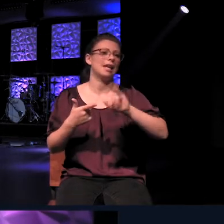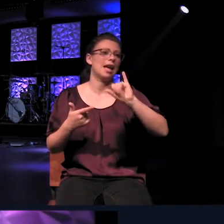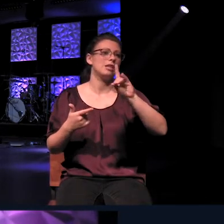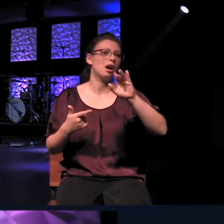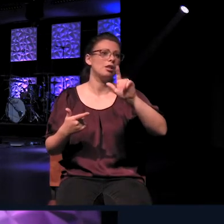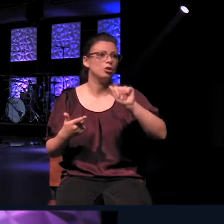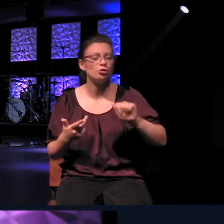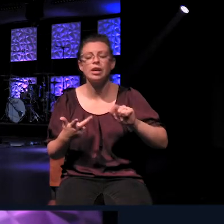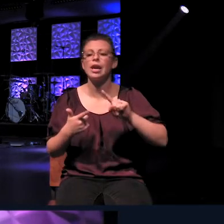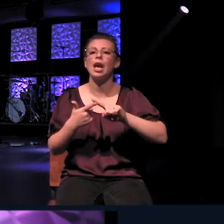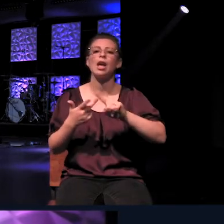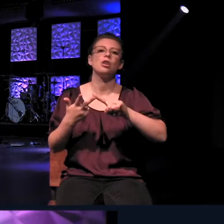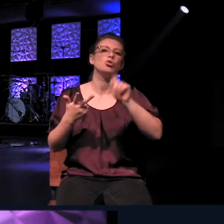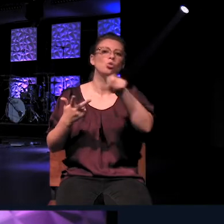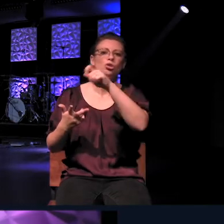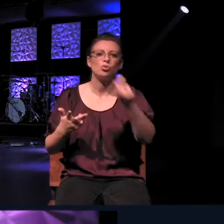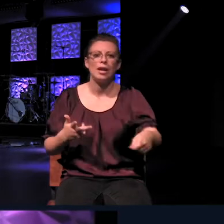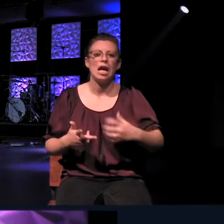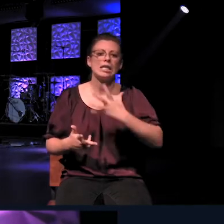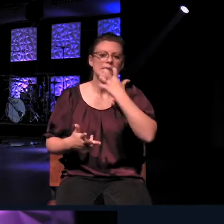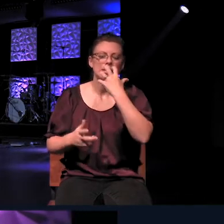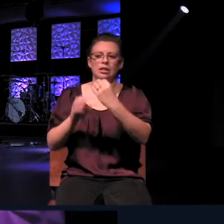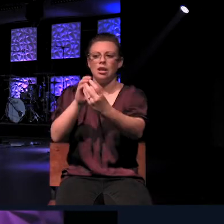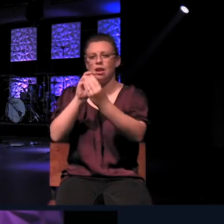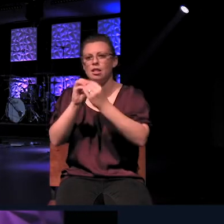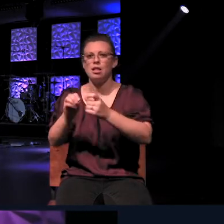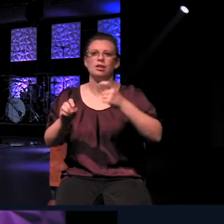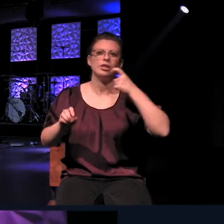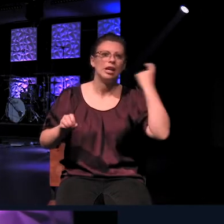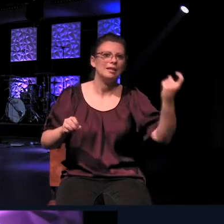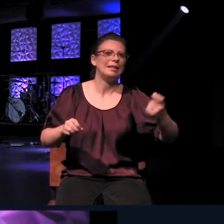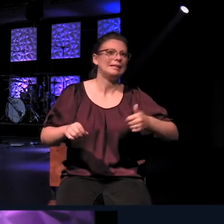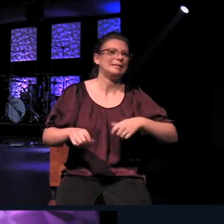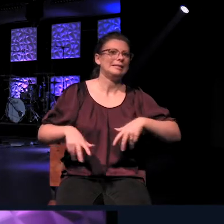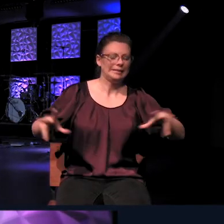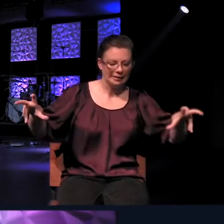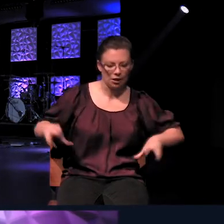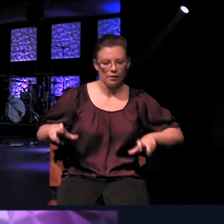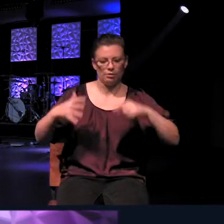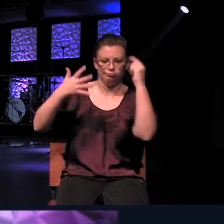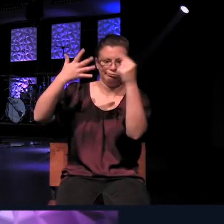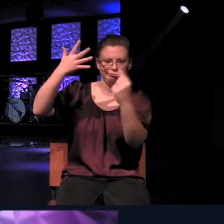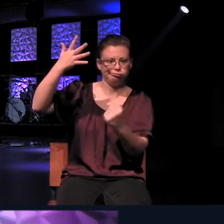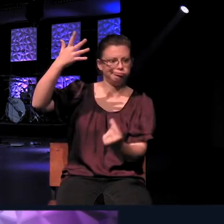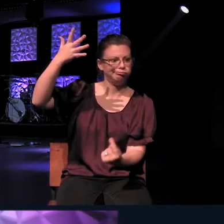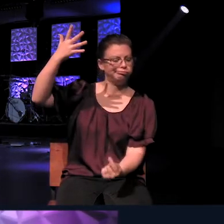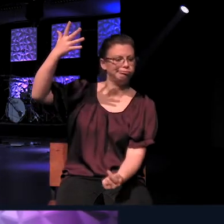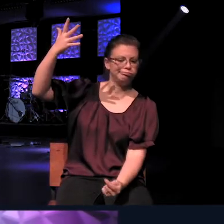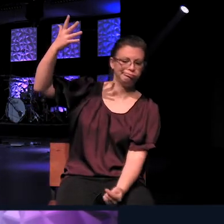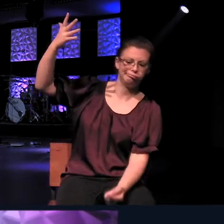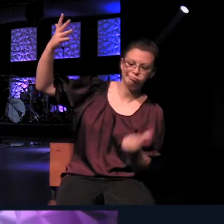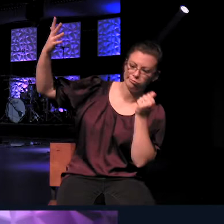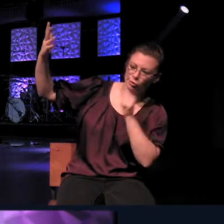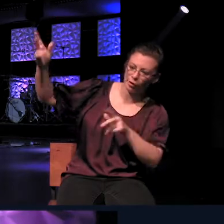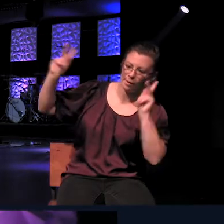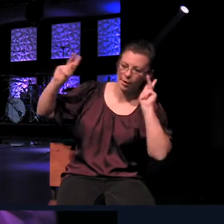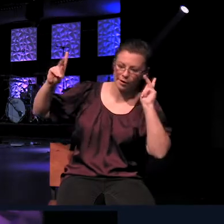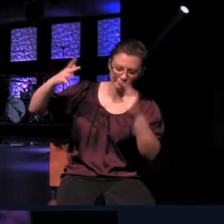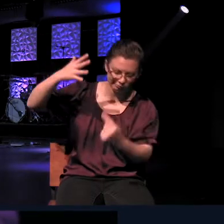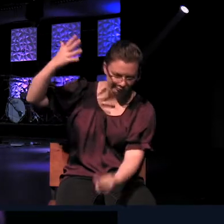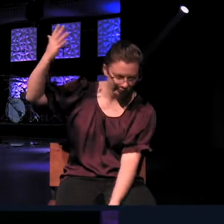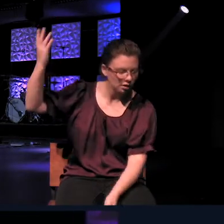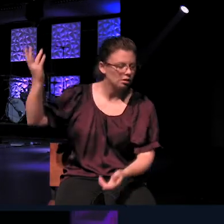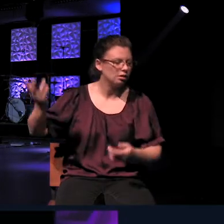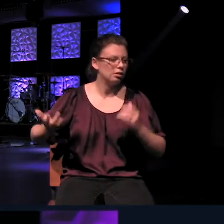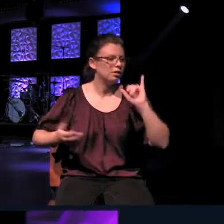sorcery, hostility, quarreling, jealousy, outbursts of anger, selfish ambition, dissension, division, envy, drunkenness, wild parties. Those just